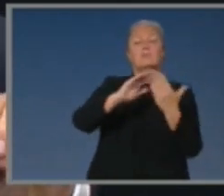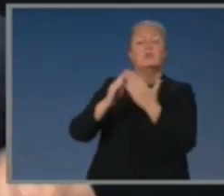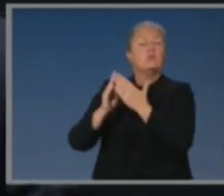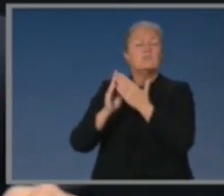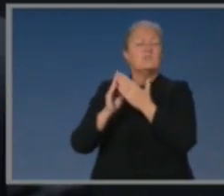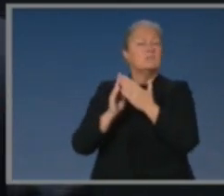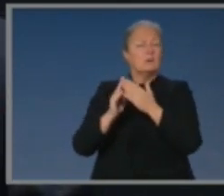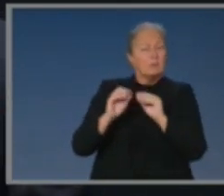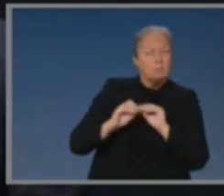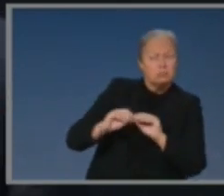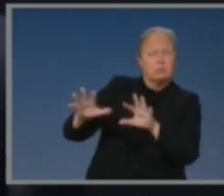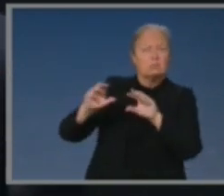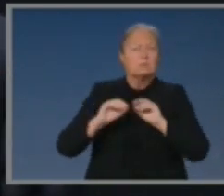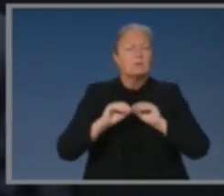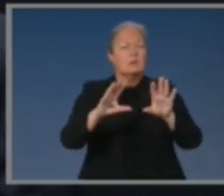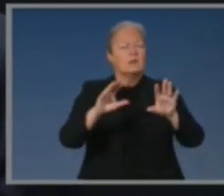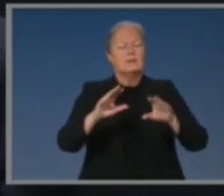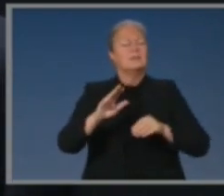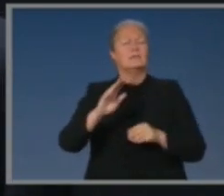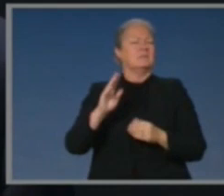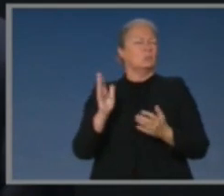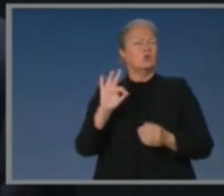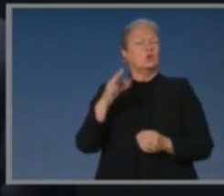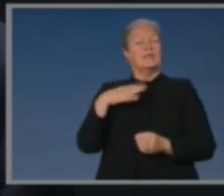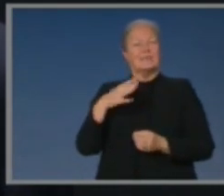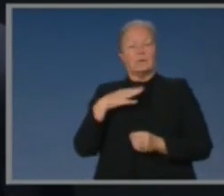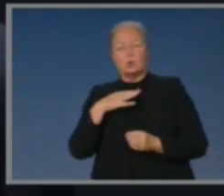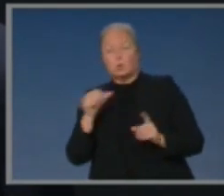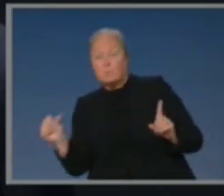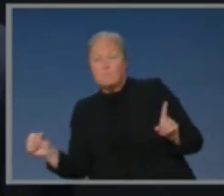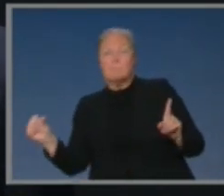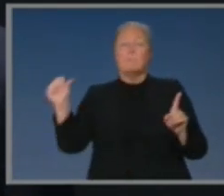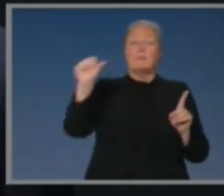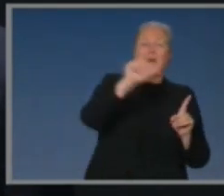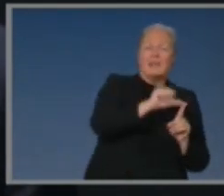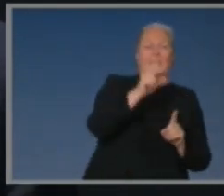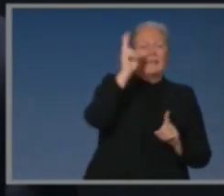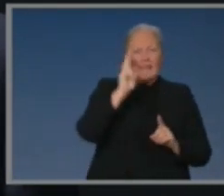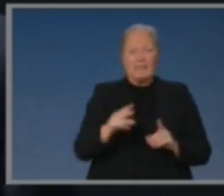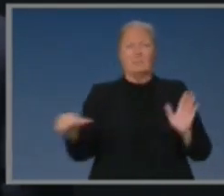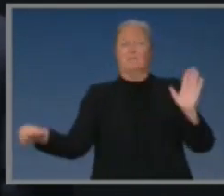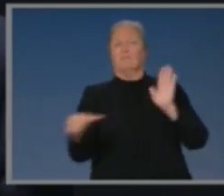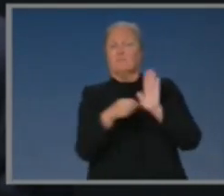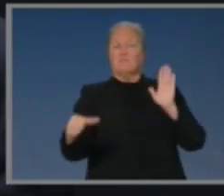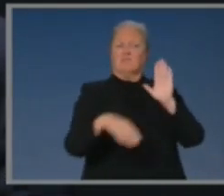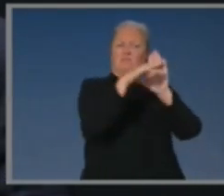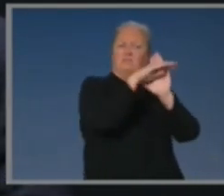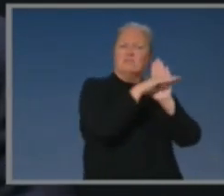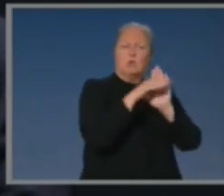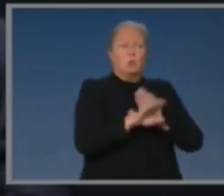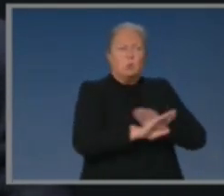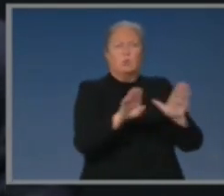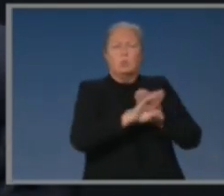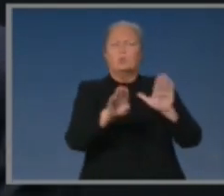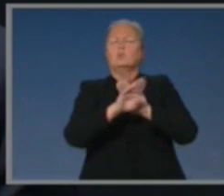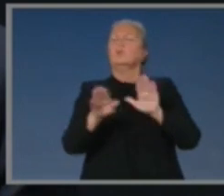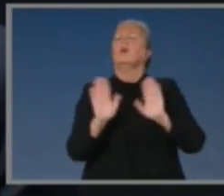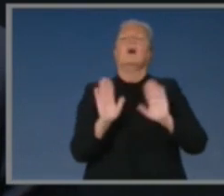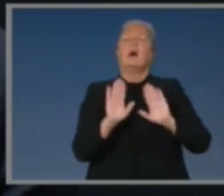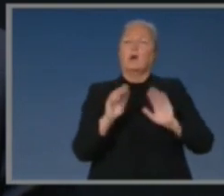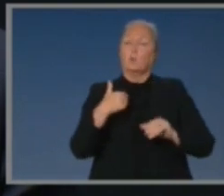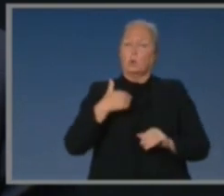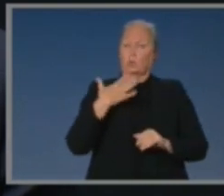deal with those directly without needing to go back and reintroduce further restrictions. We want to make sure that we're able to deal with those quickly. And